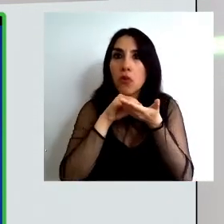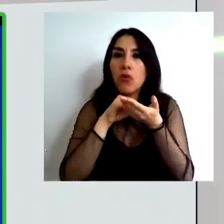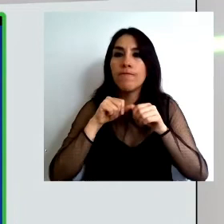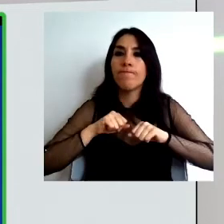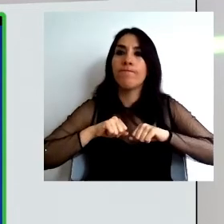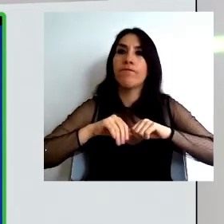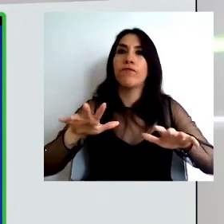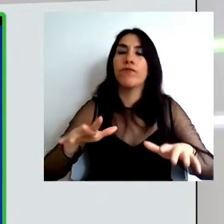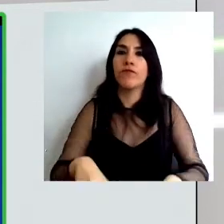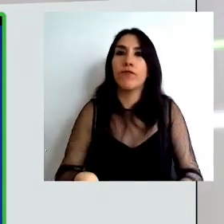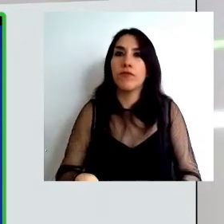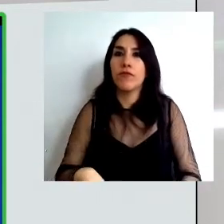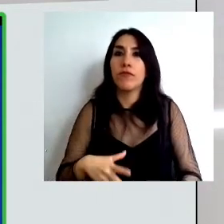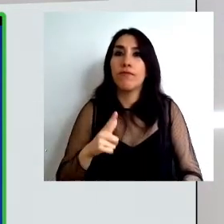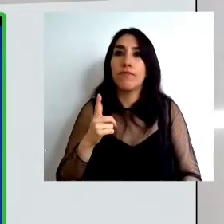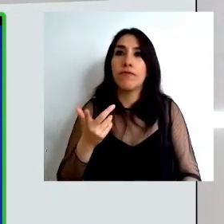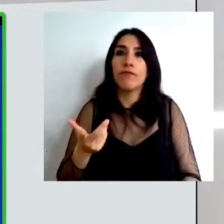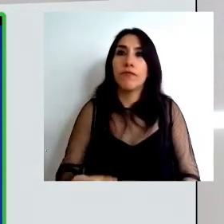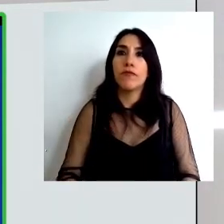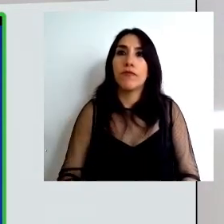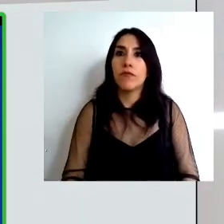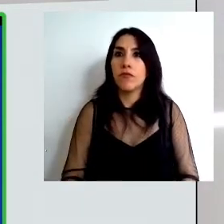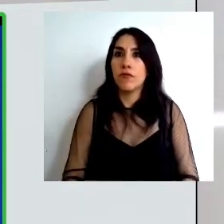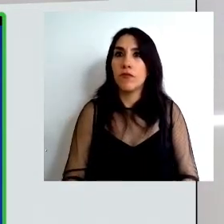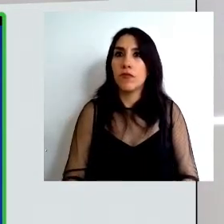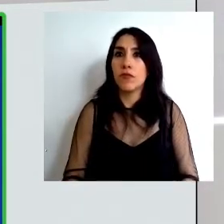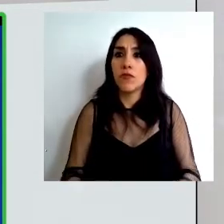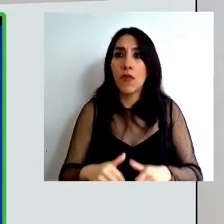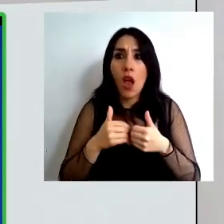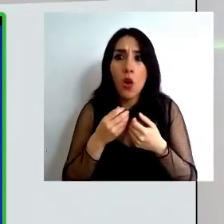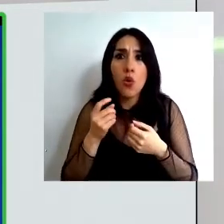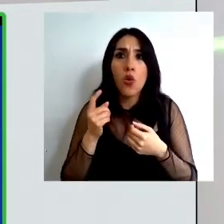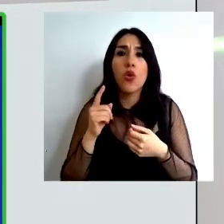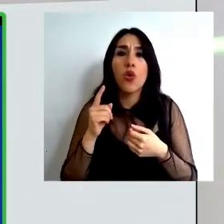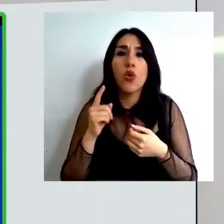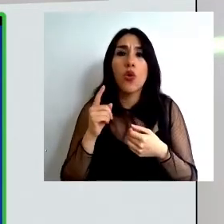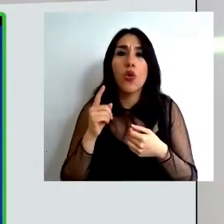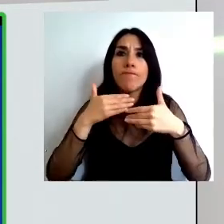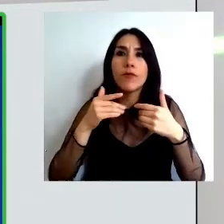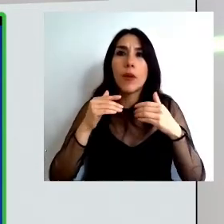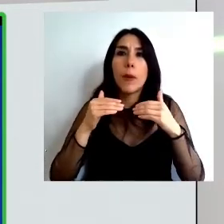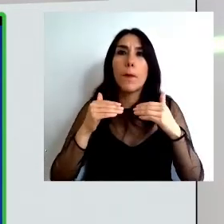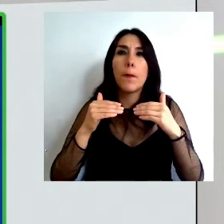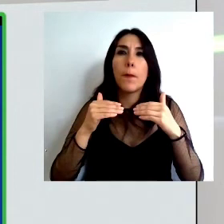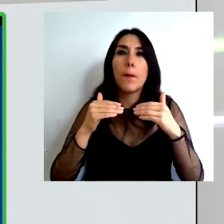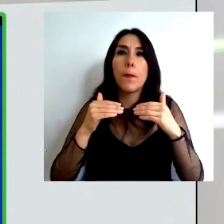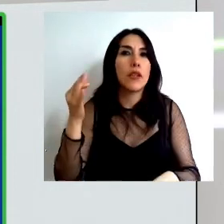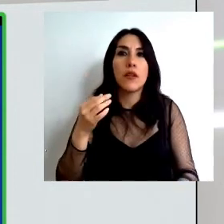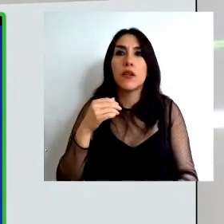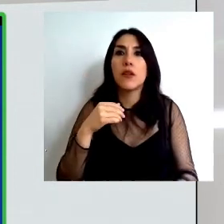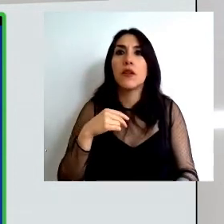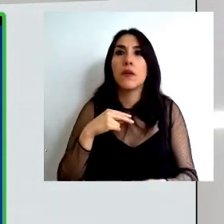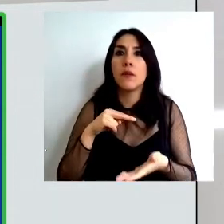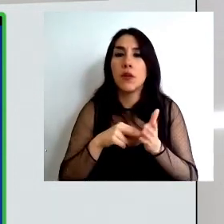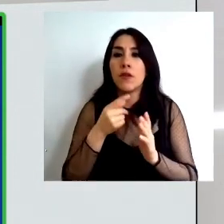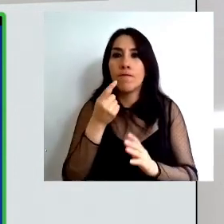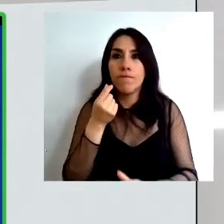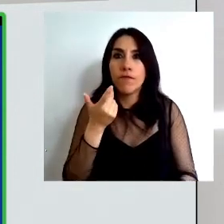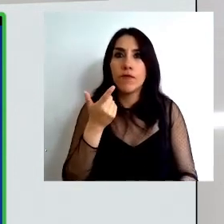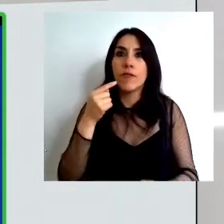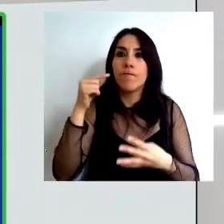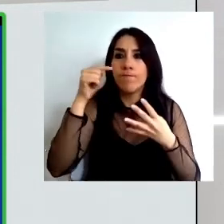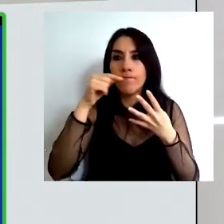at the end. So it costs resources, and you have to to find. So you said before, you have to